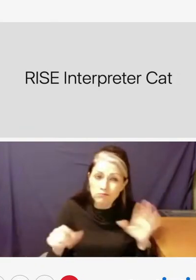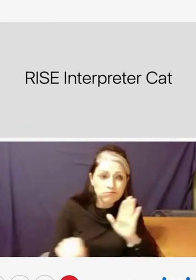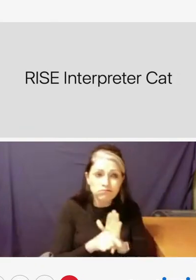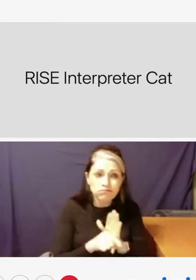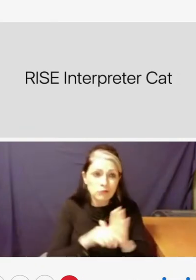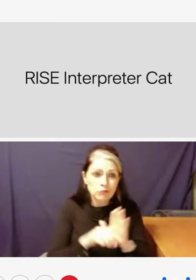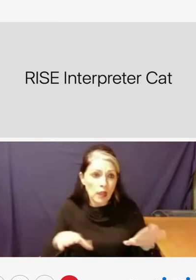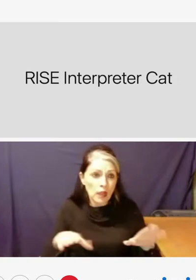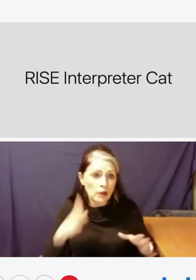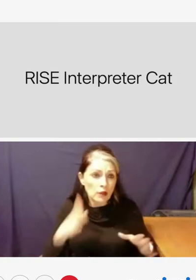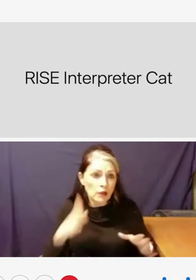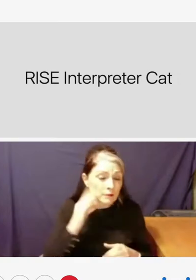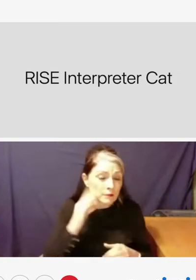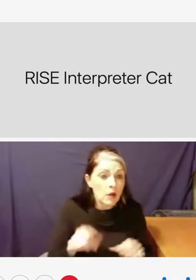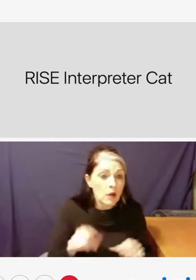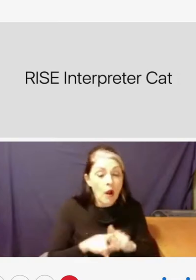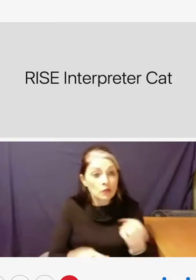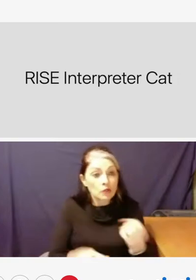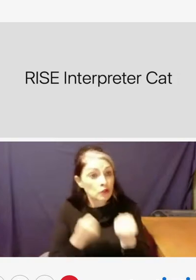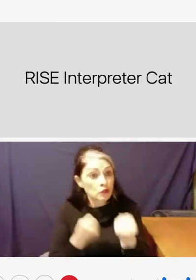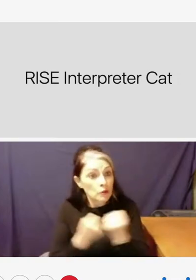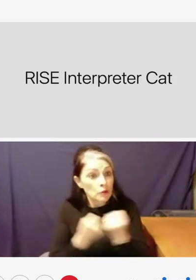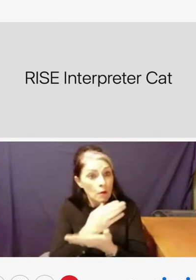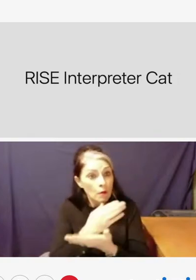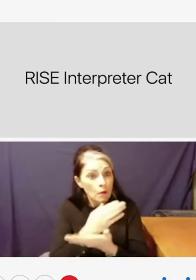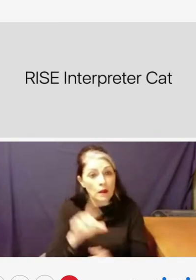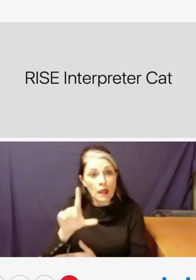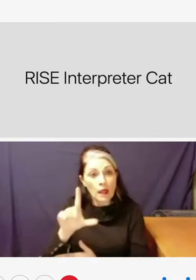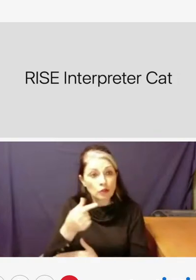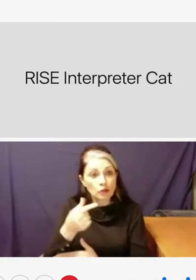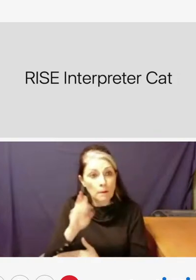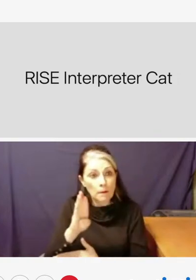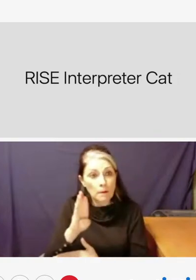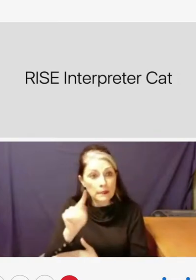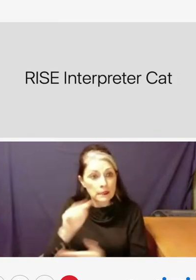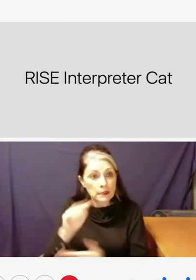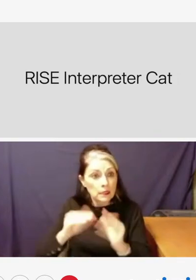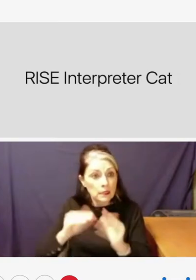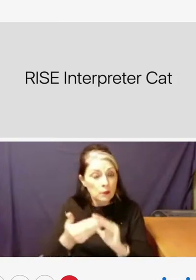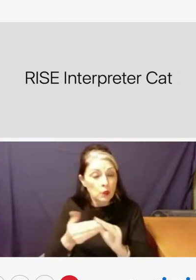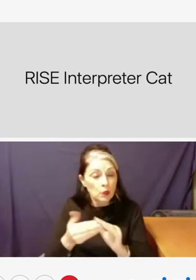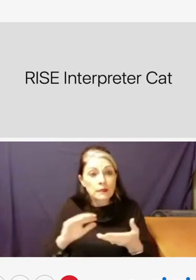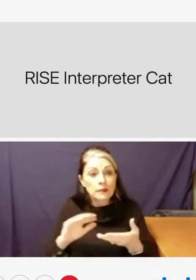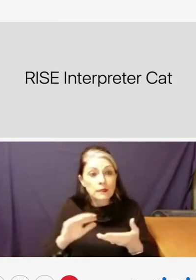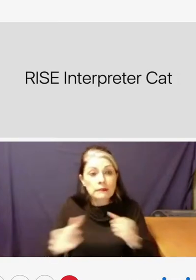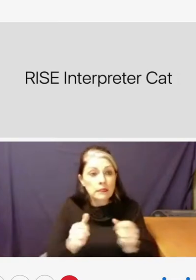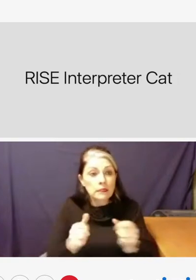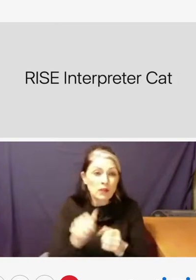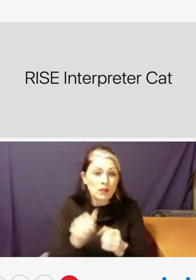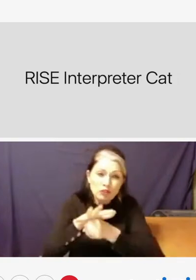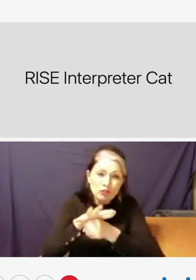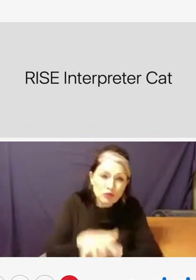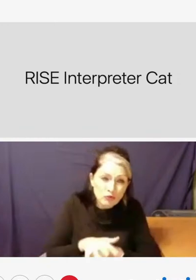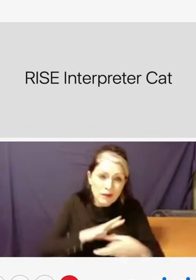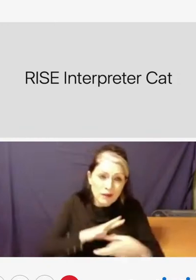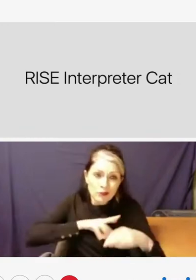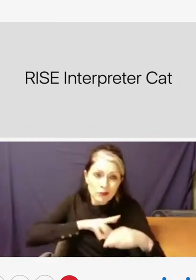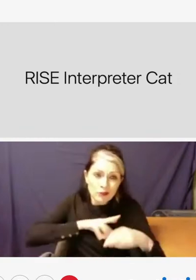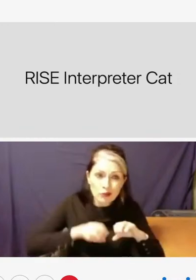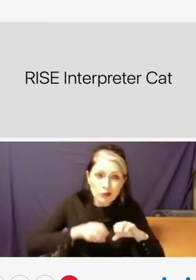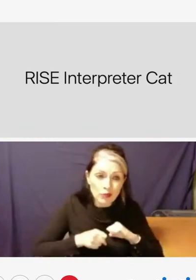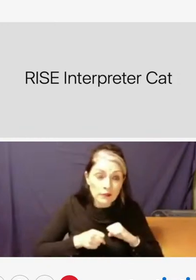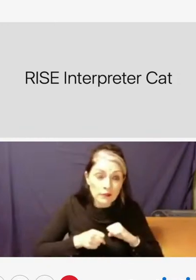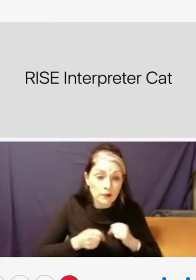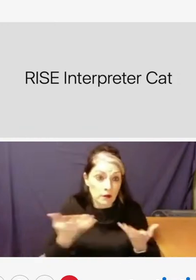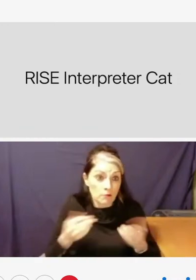students that we support that are part of the LGBT community who are dealing with so much stress and so much grief because of what it you know because of the world that they